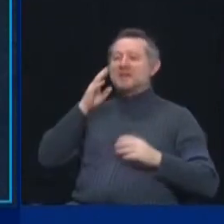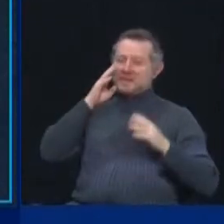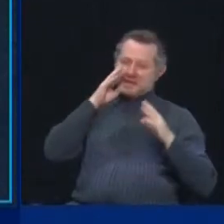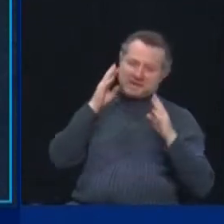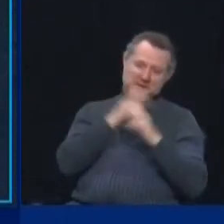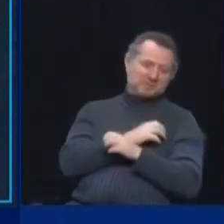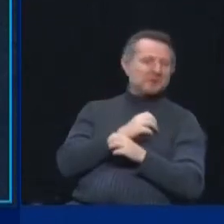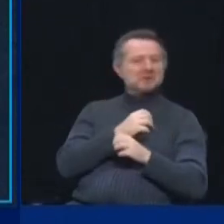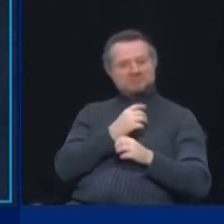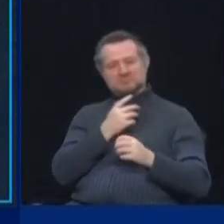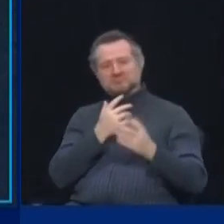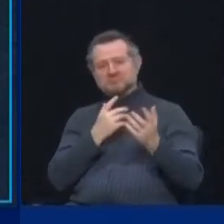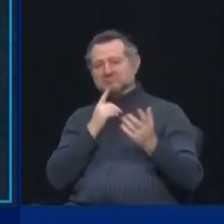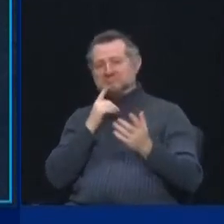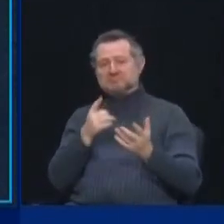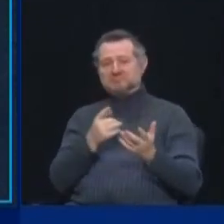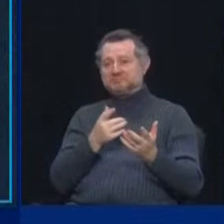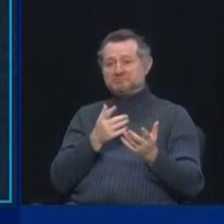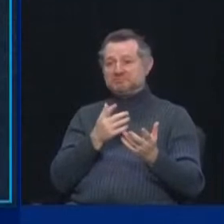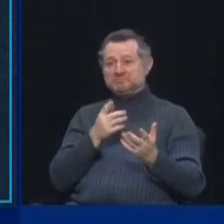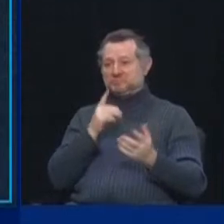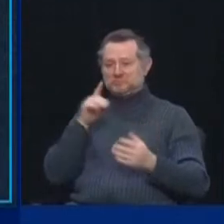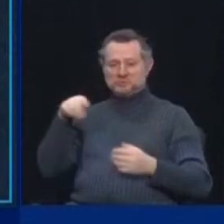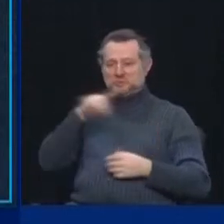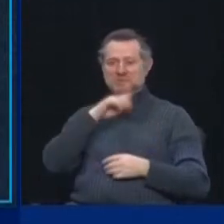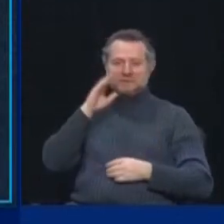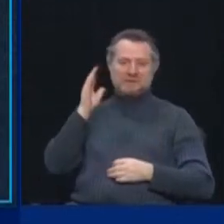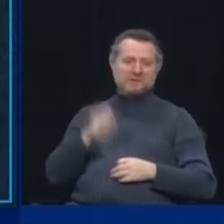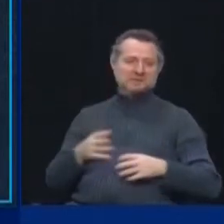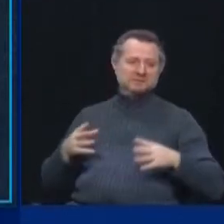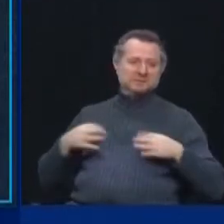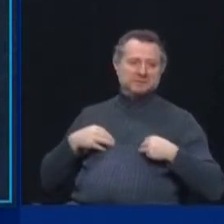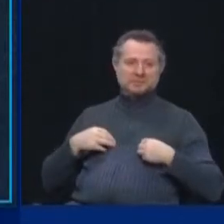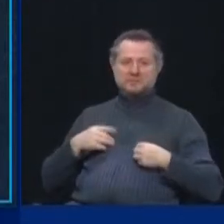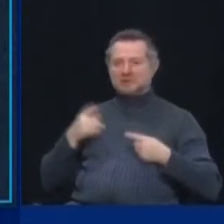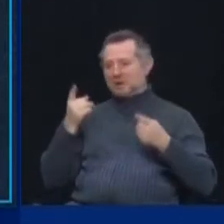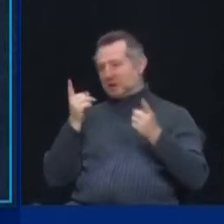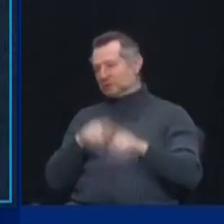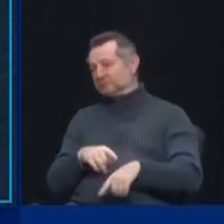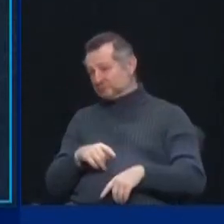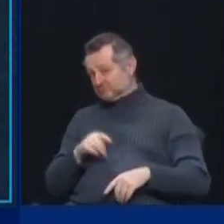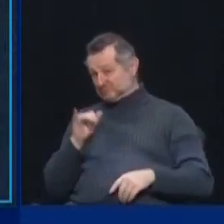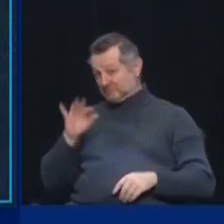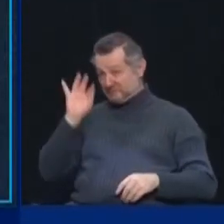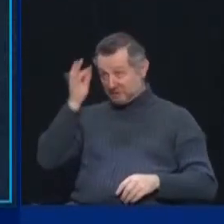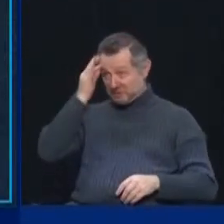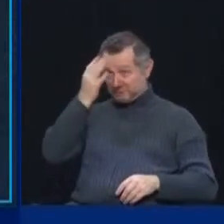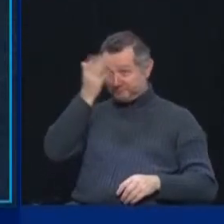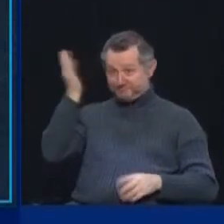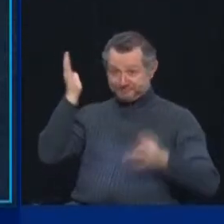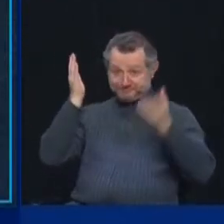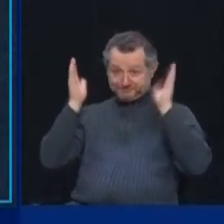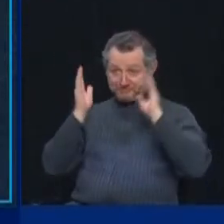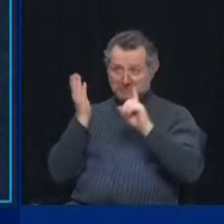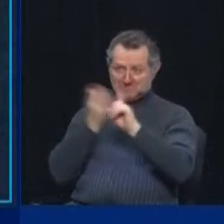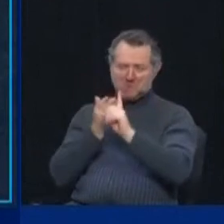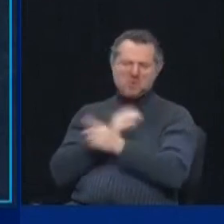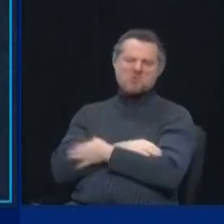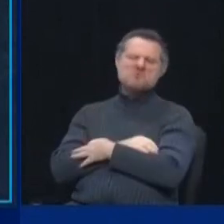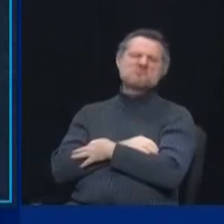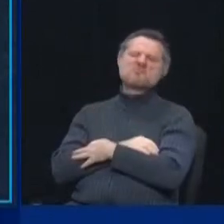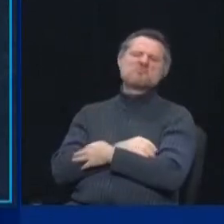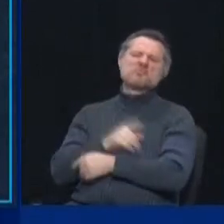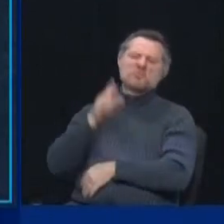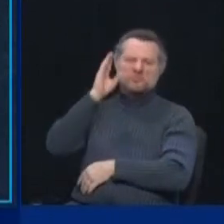deal with. They're never going to agree to this. And then we'd have to get the federal government to agree. And forget it, we're all going to be dead by the time we get the